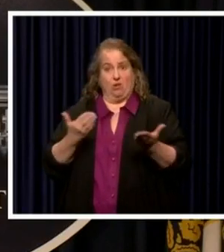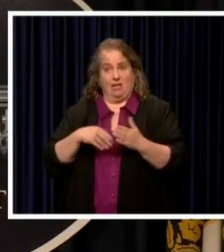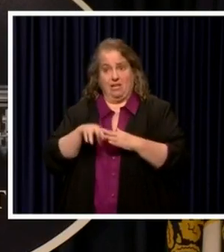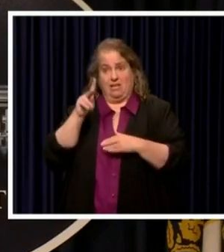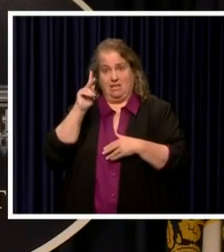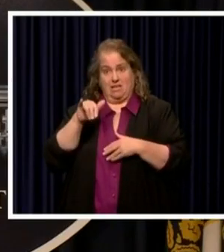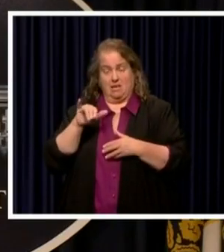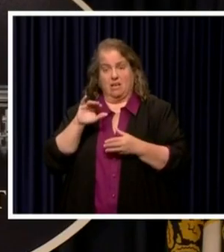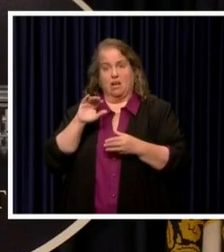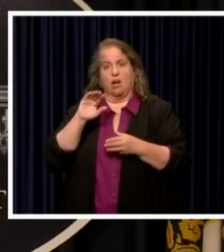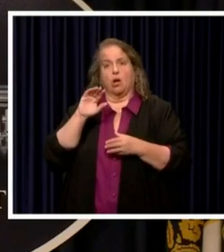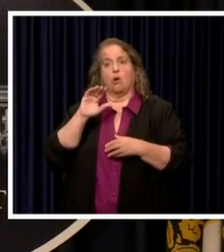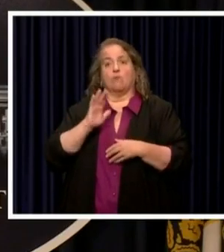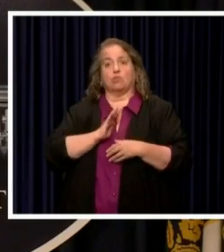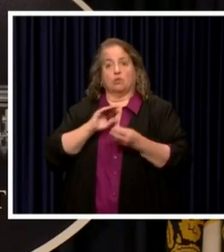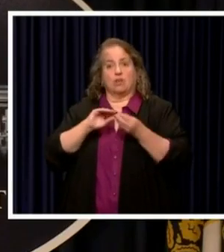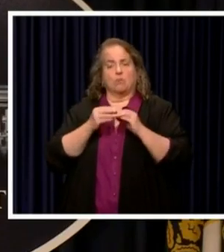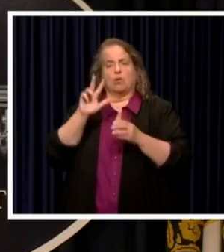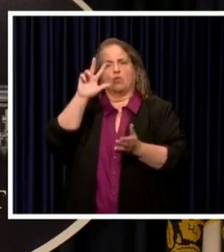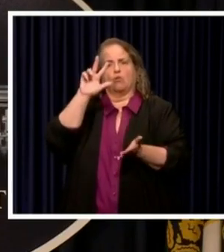our official number is